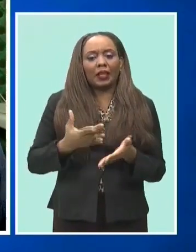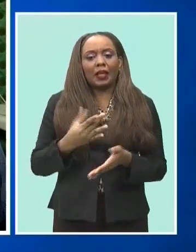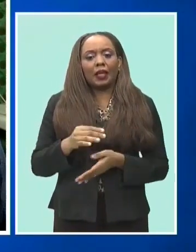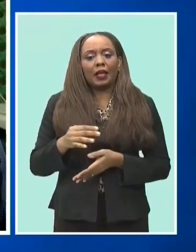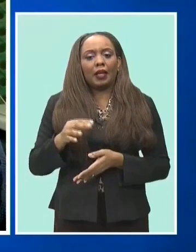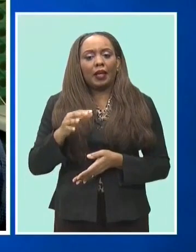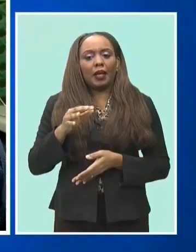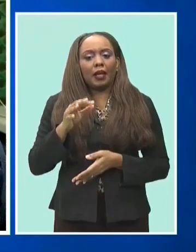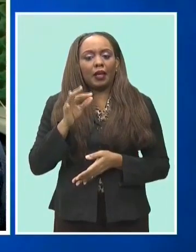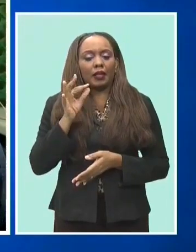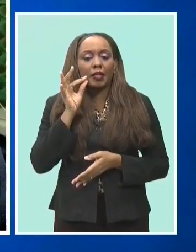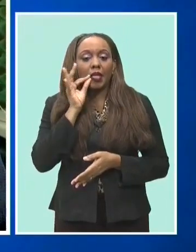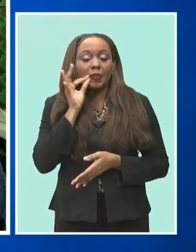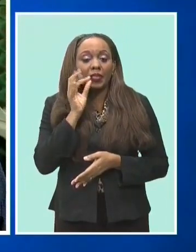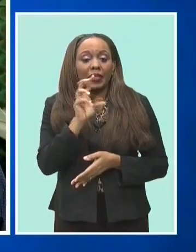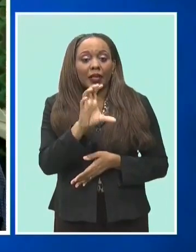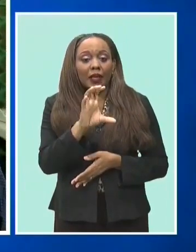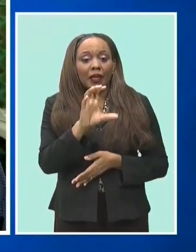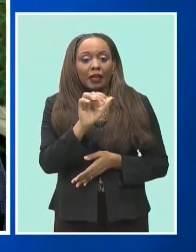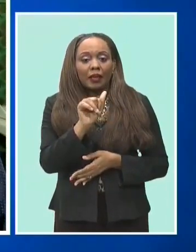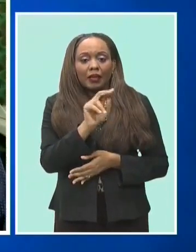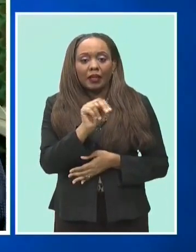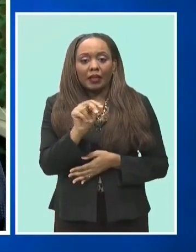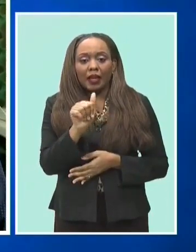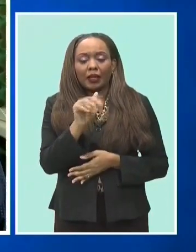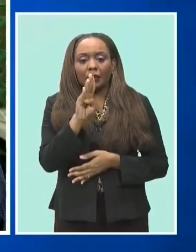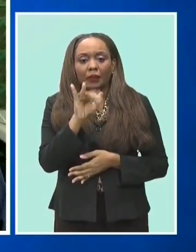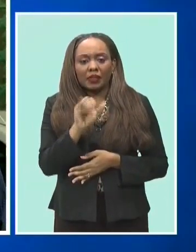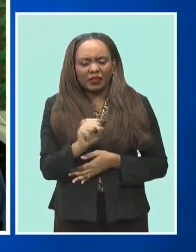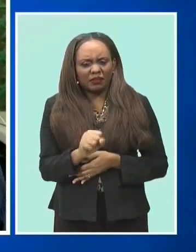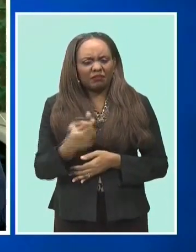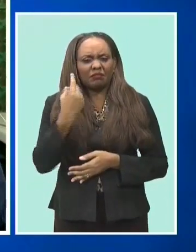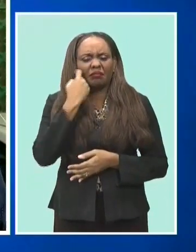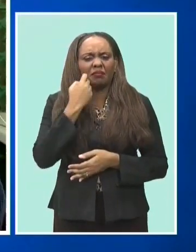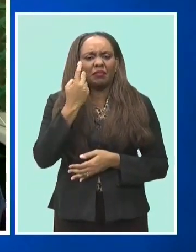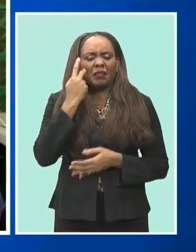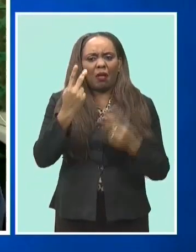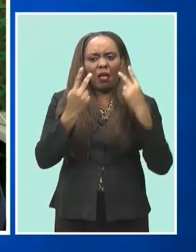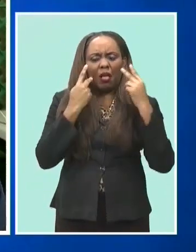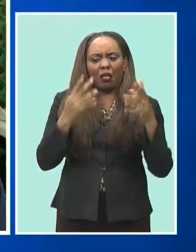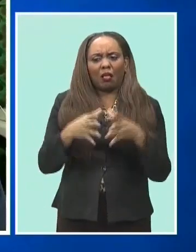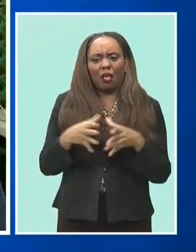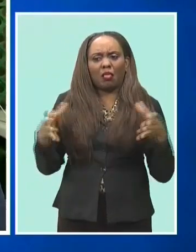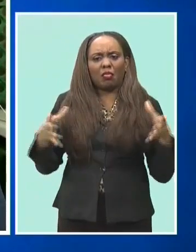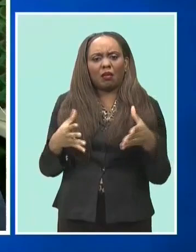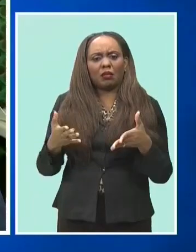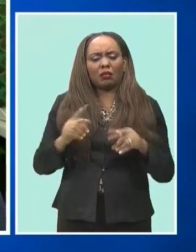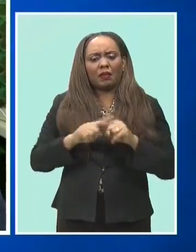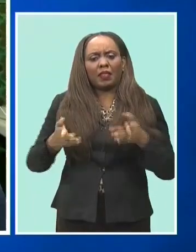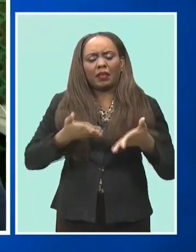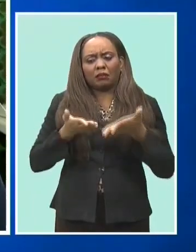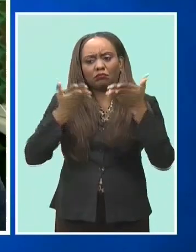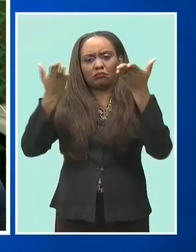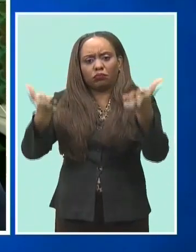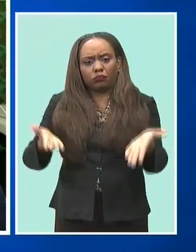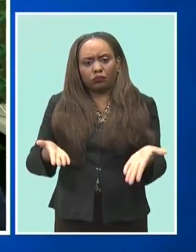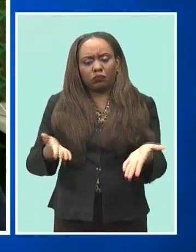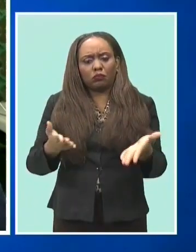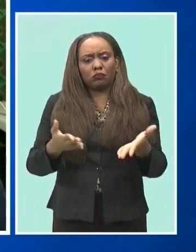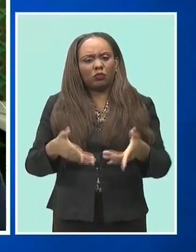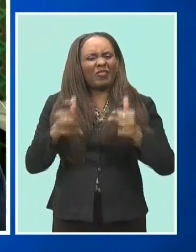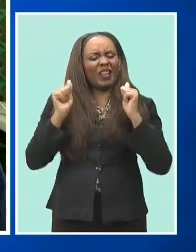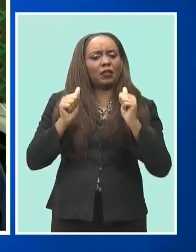seen legislation brought to Parliament in recent times in Barbados with much haste attaching to it. We understood